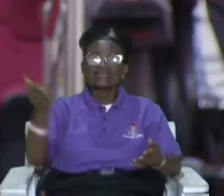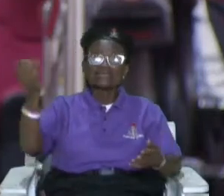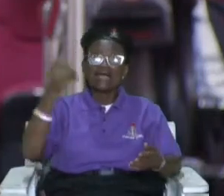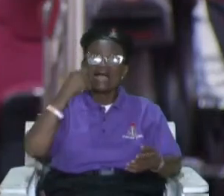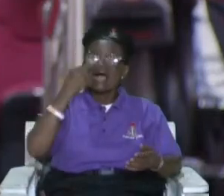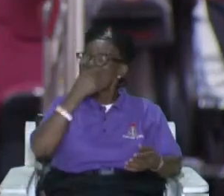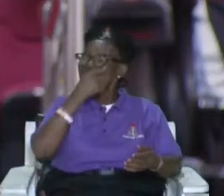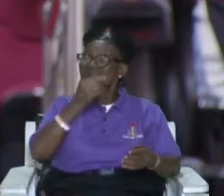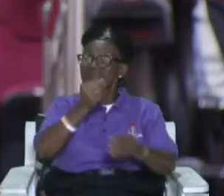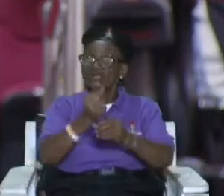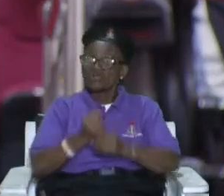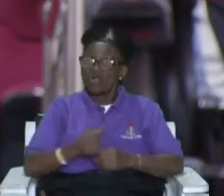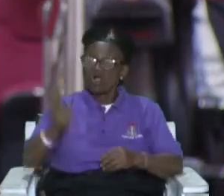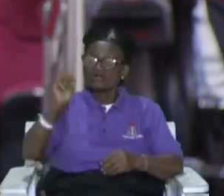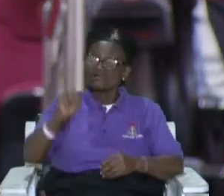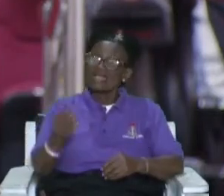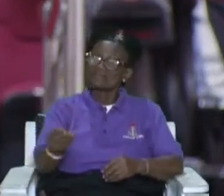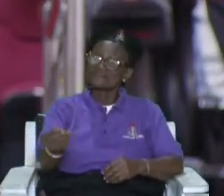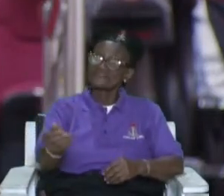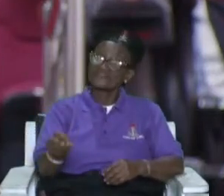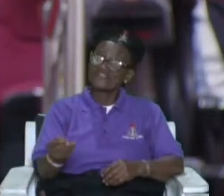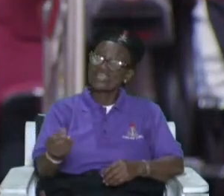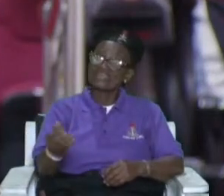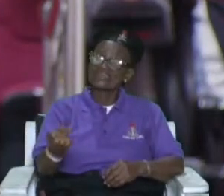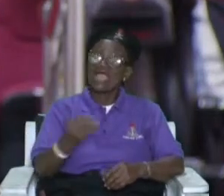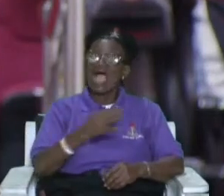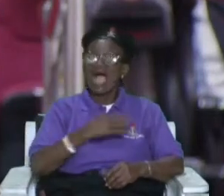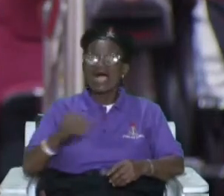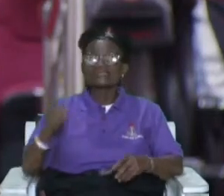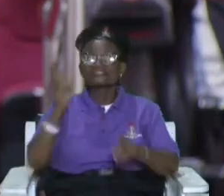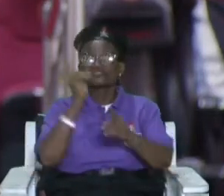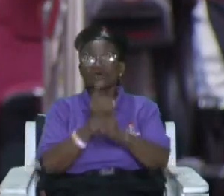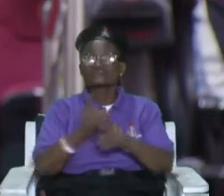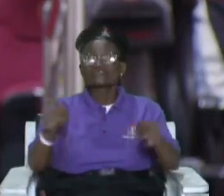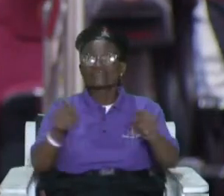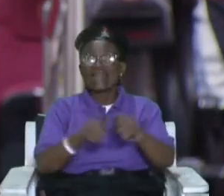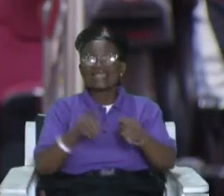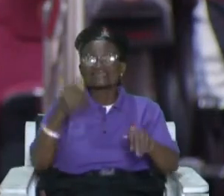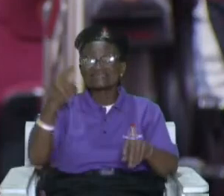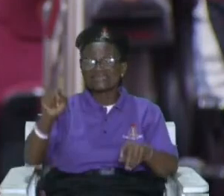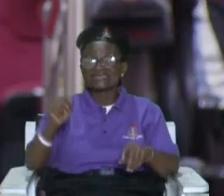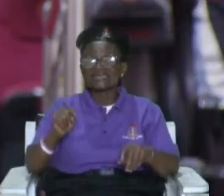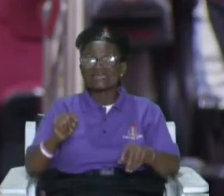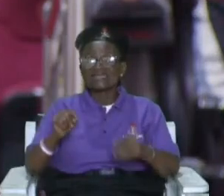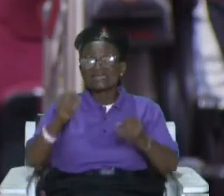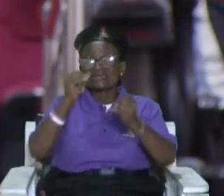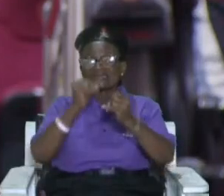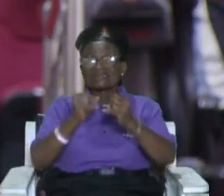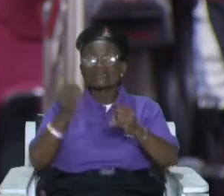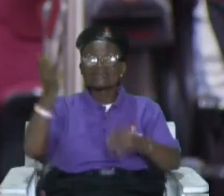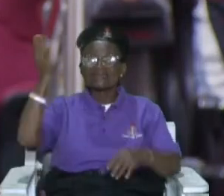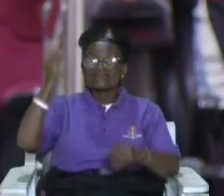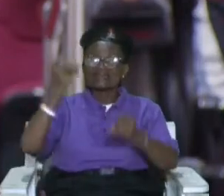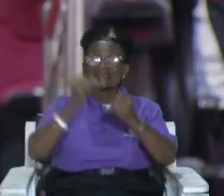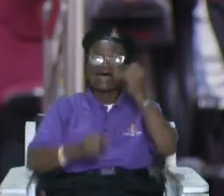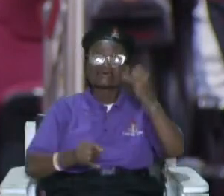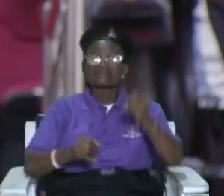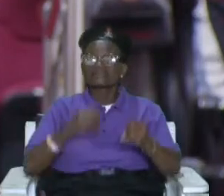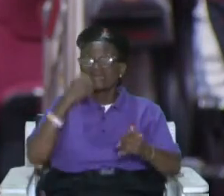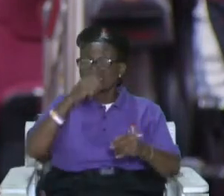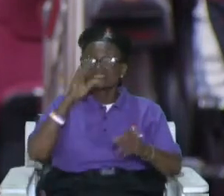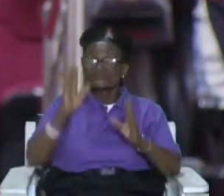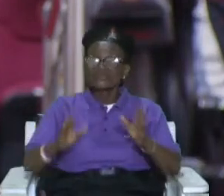fed, and just like the last speaker said, he returned them to